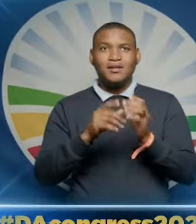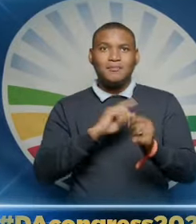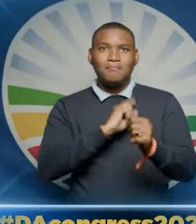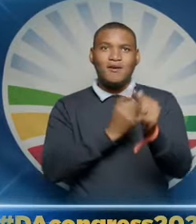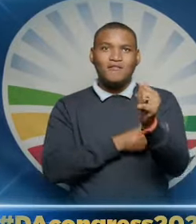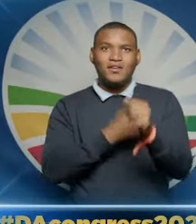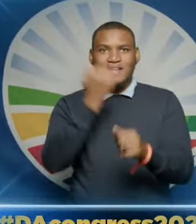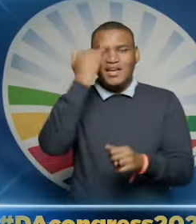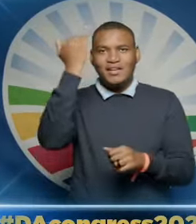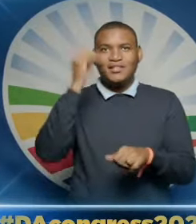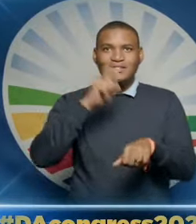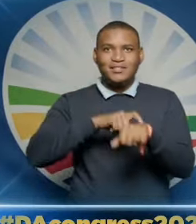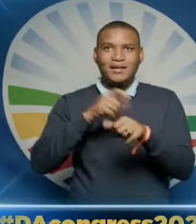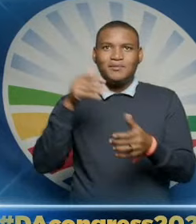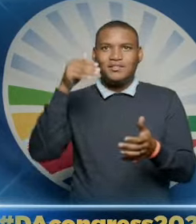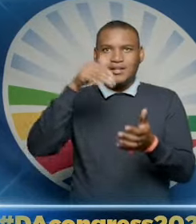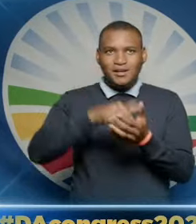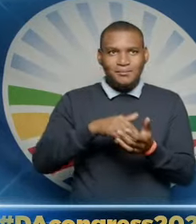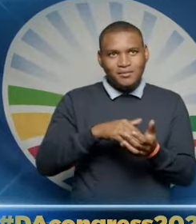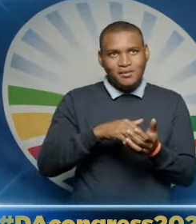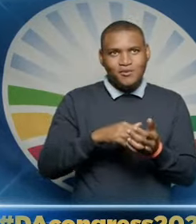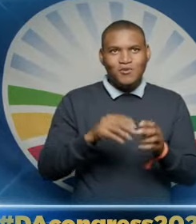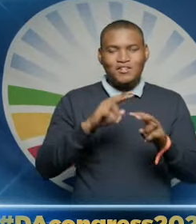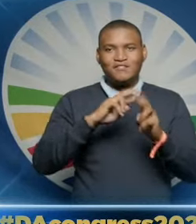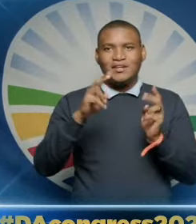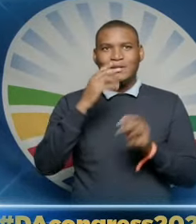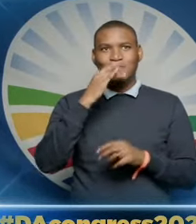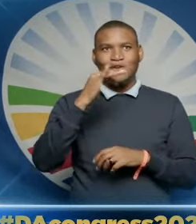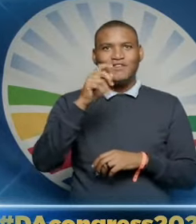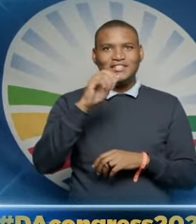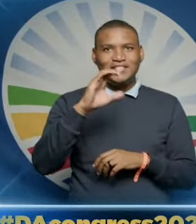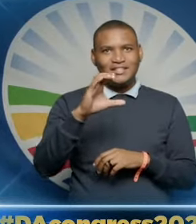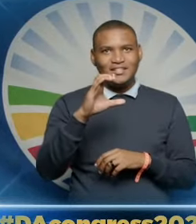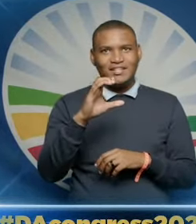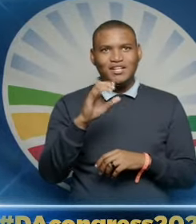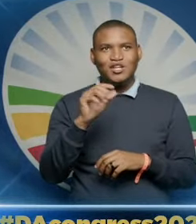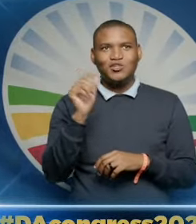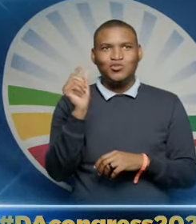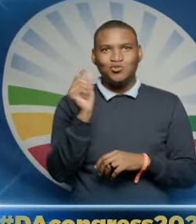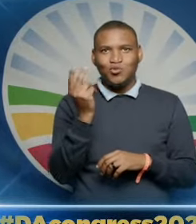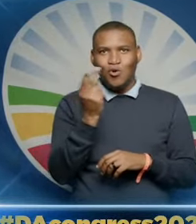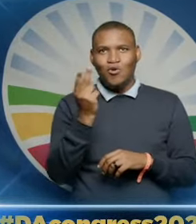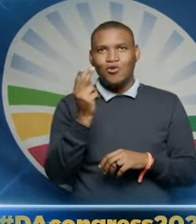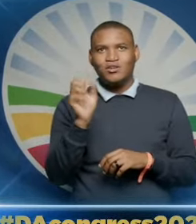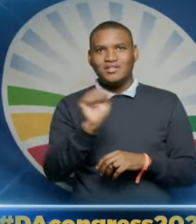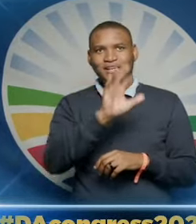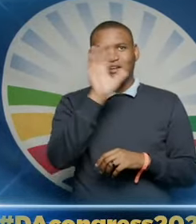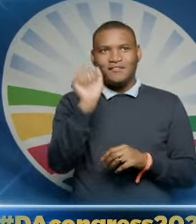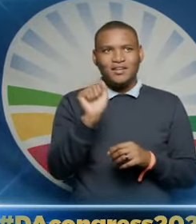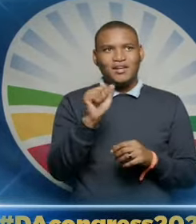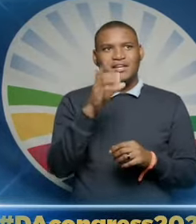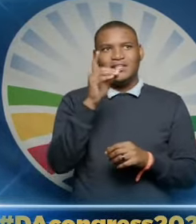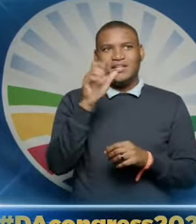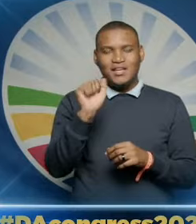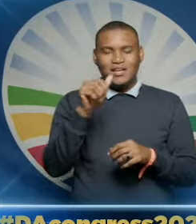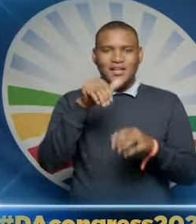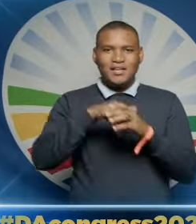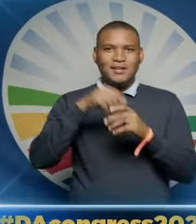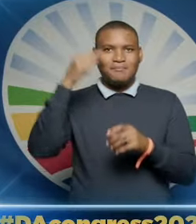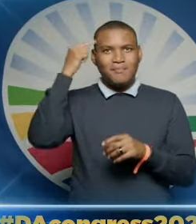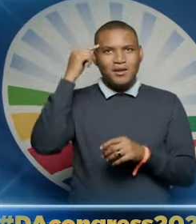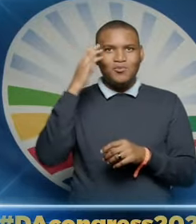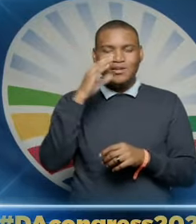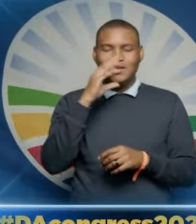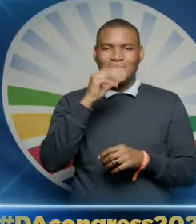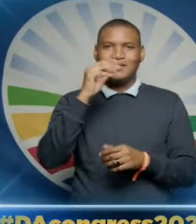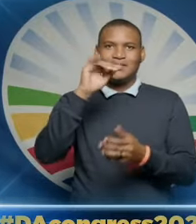time has come was very prophetic. It's as though he had South Africa and the Democratic Alliance in mind when he